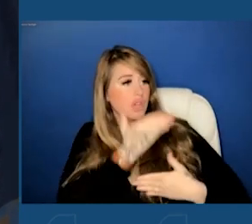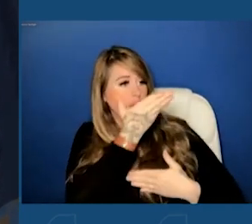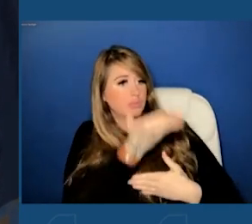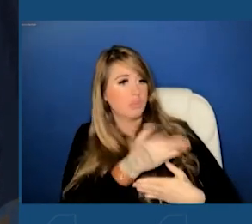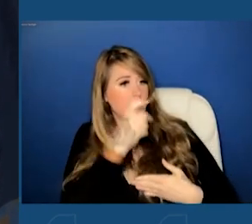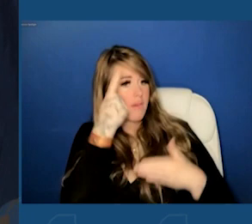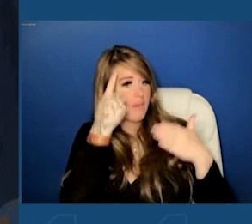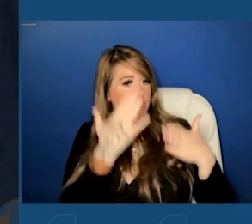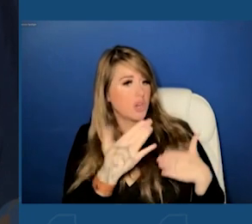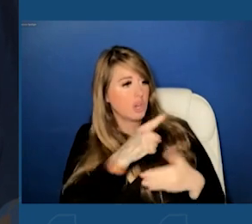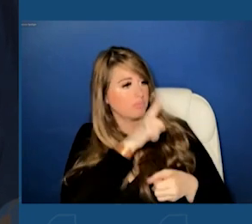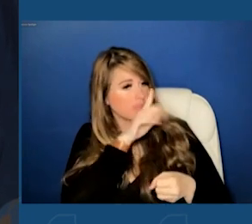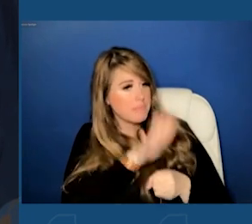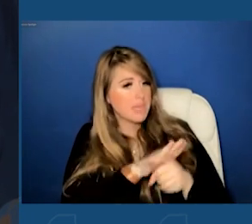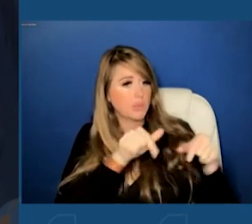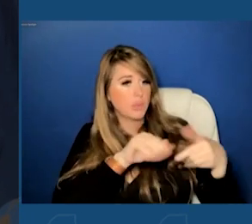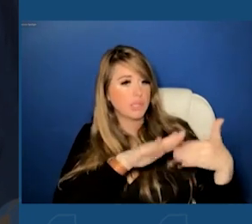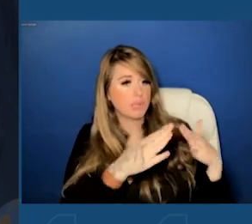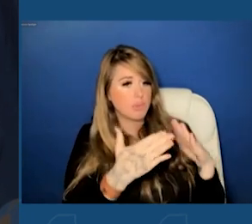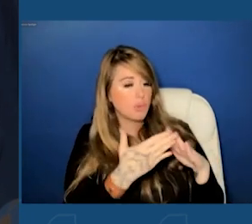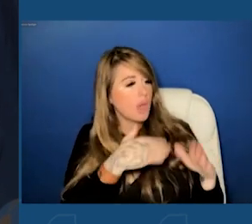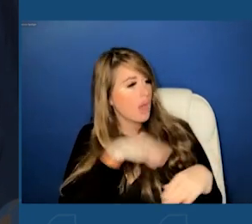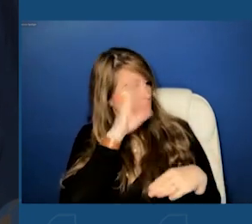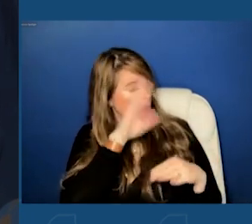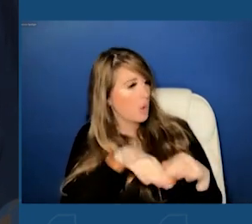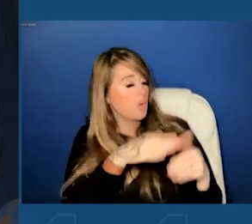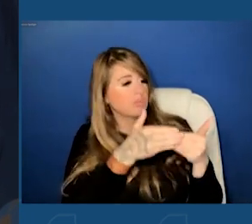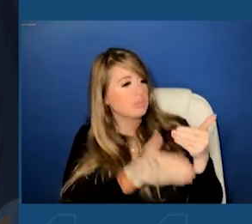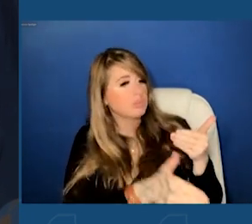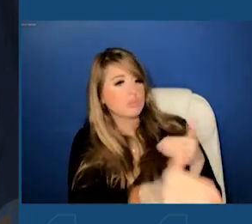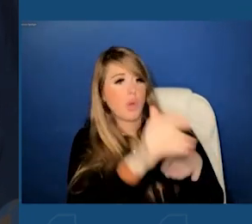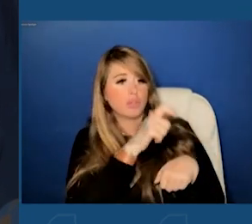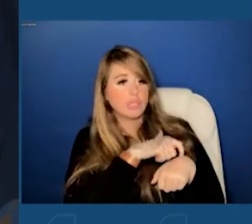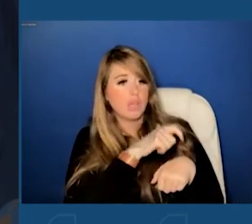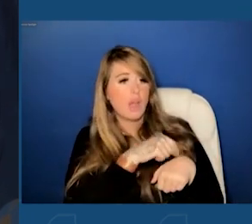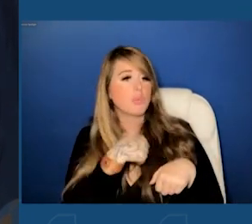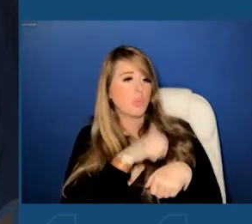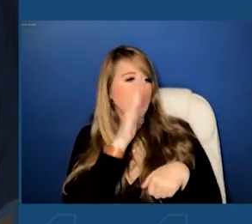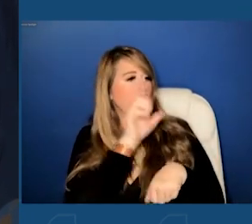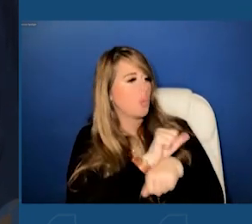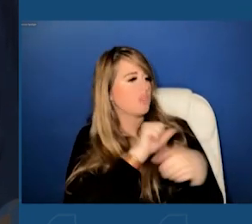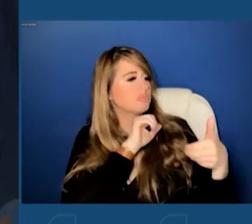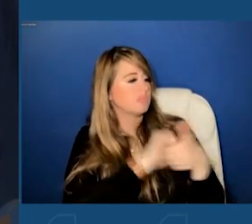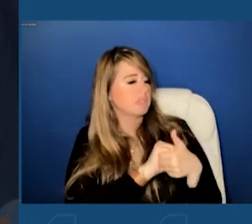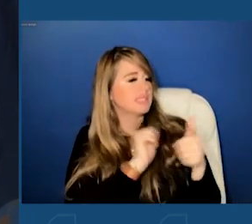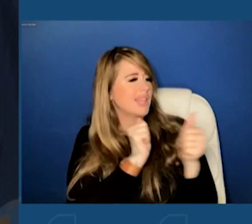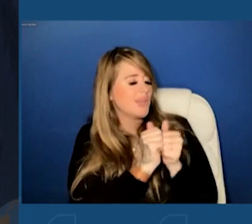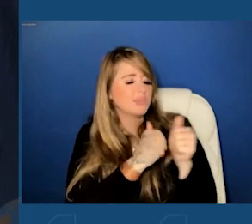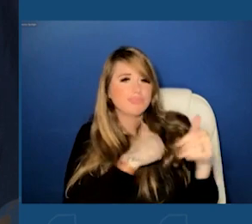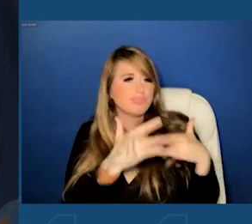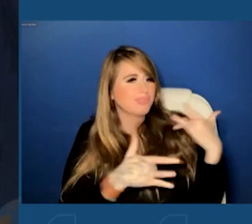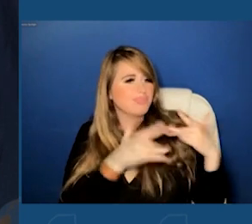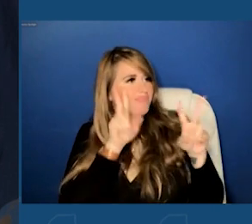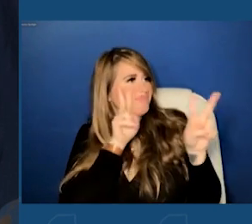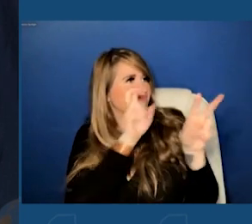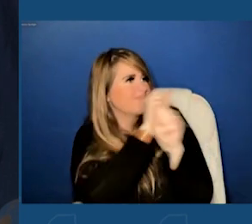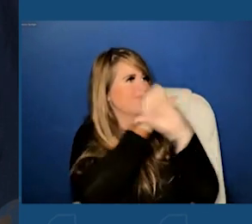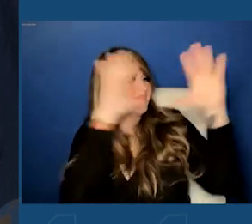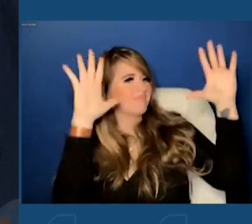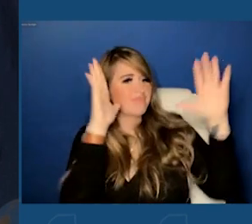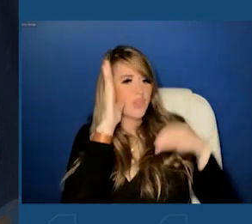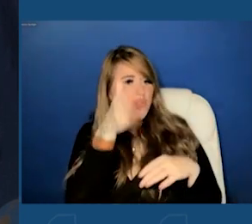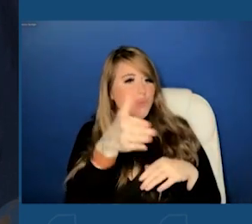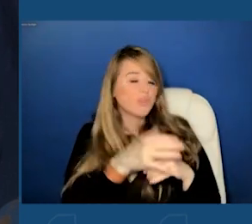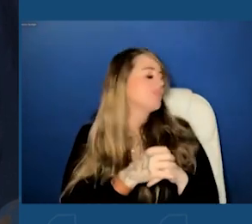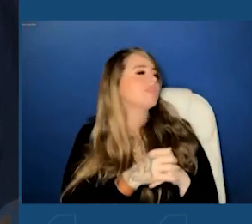continued commitment to our community. I know that over the course of time that we get to work together, I'm excited about what the future holds. I